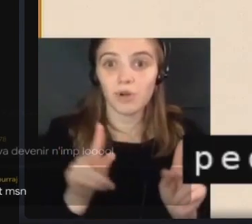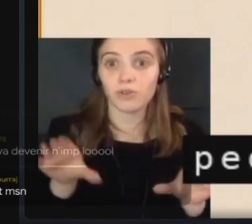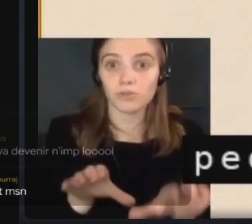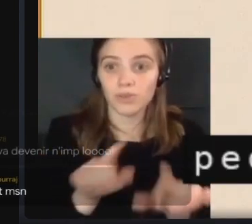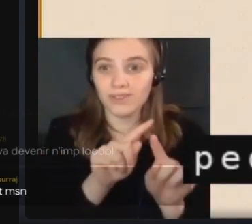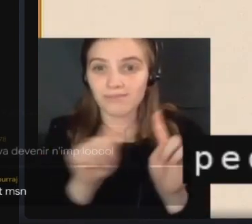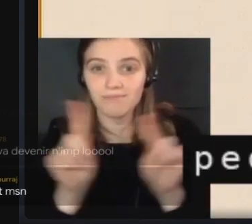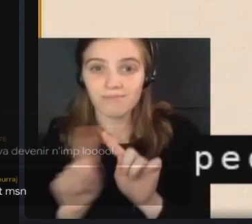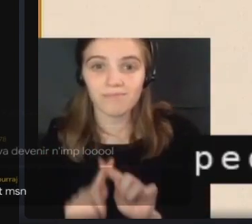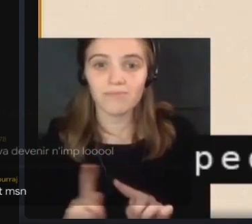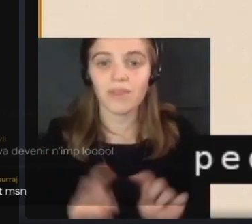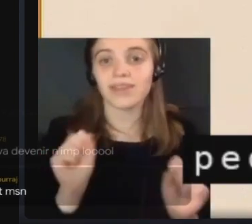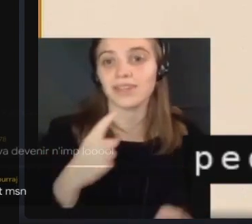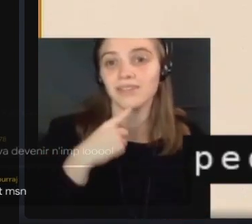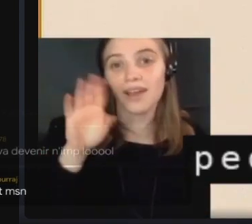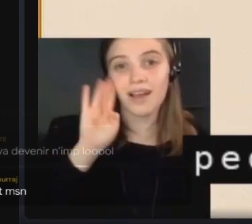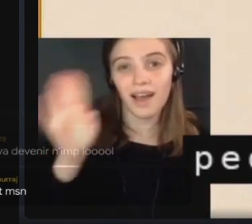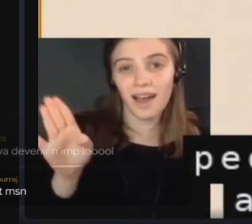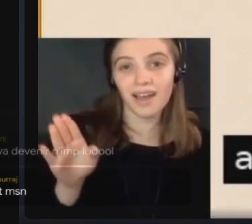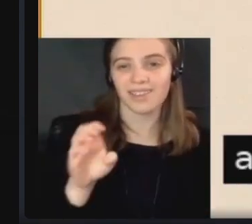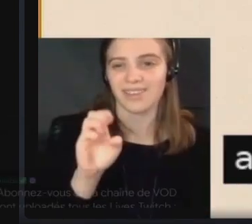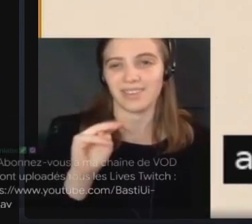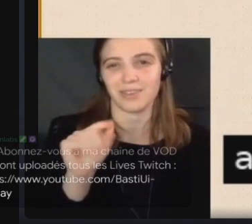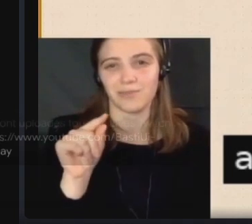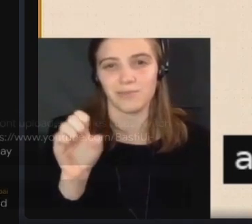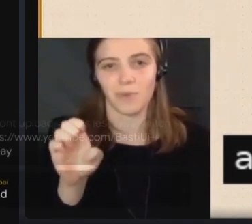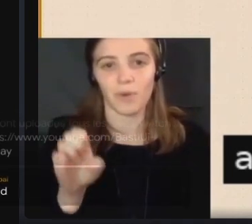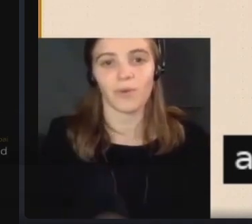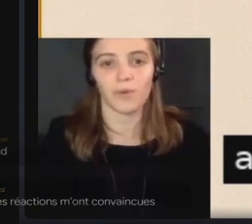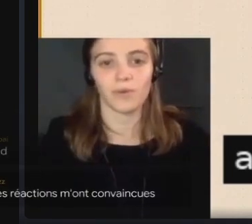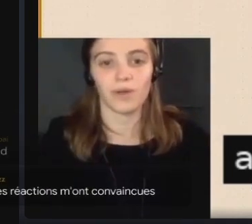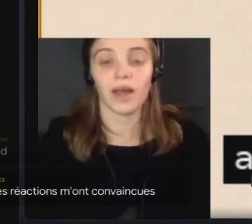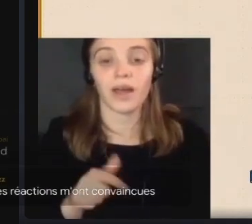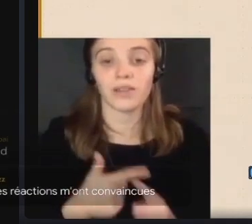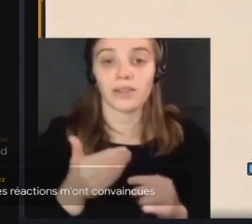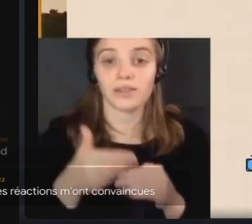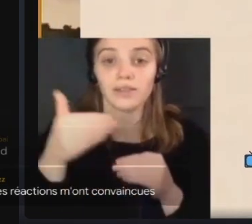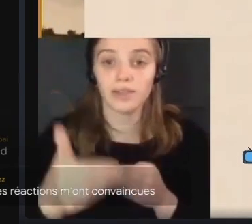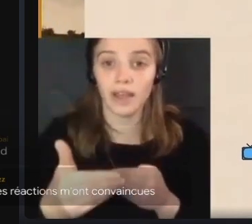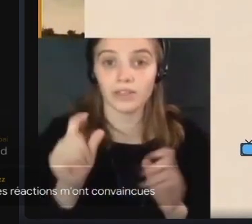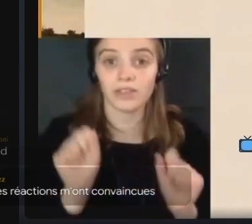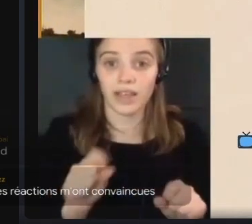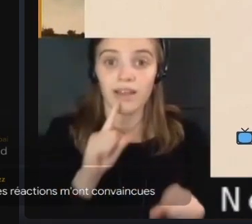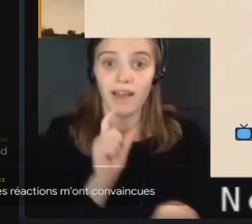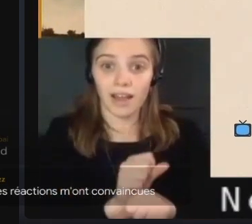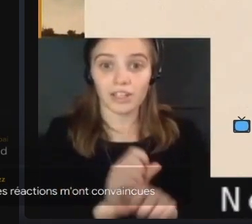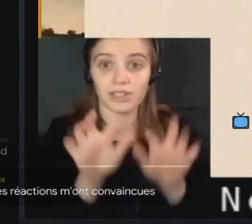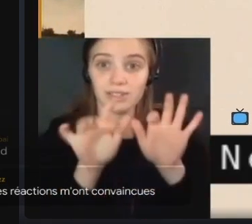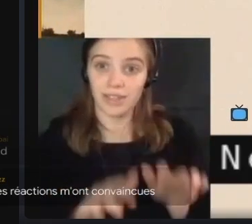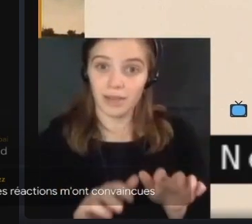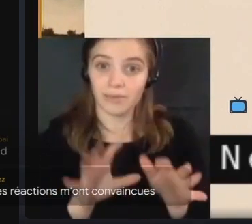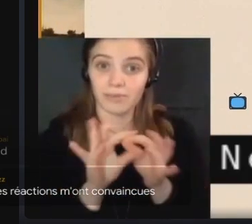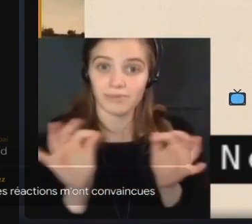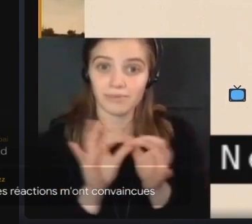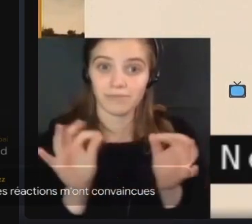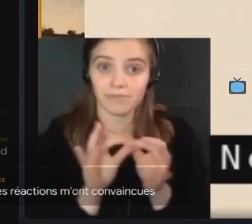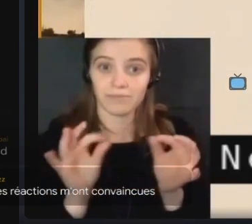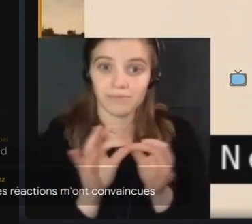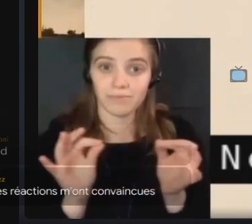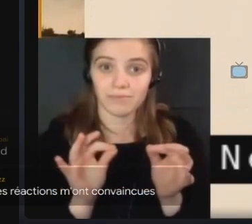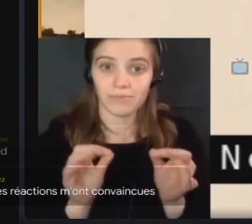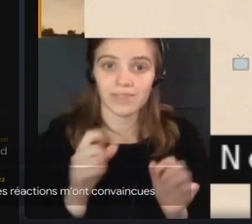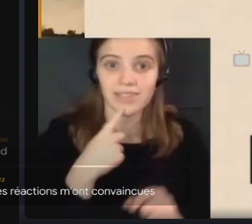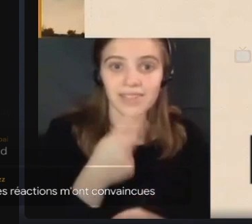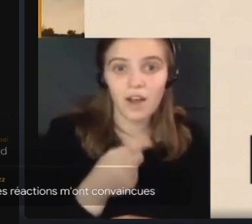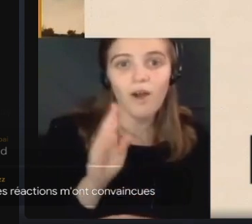some emotes. Alors, ça peut devenir nappe, mais ça crée des connexions humaines et autres que le travail. Dans le travail, c'est important. Hi,